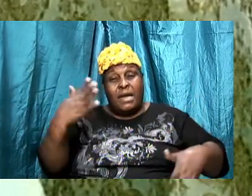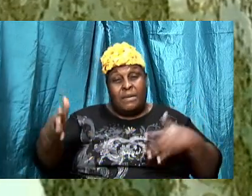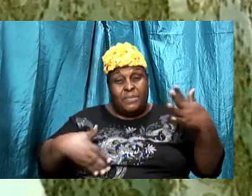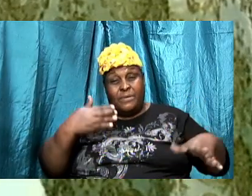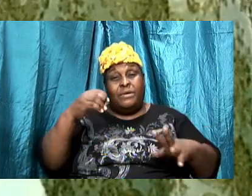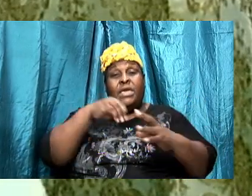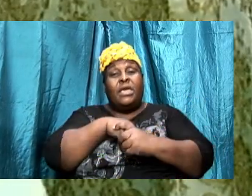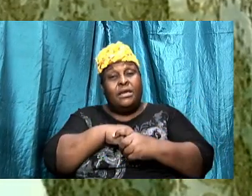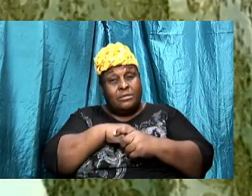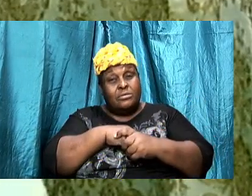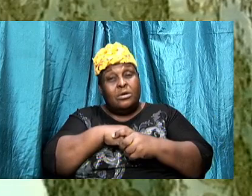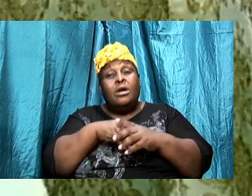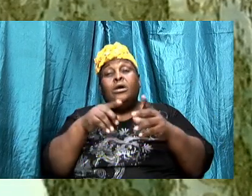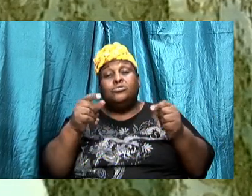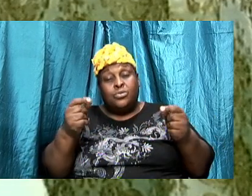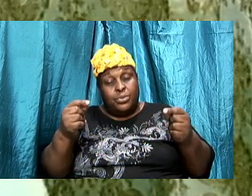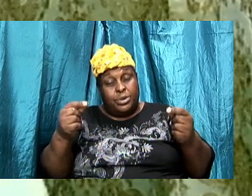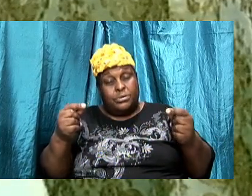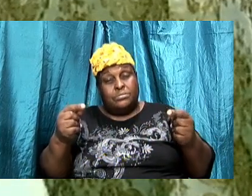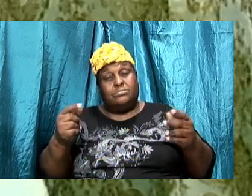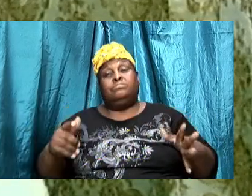what he delights in.